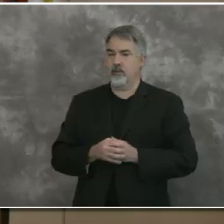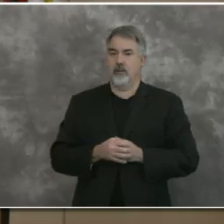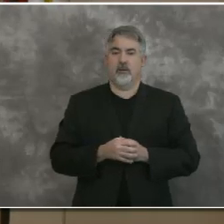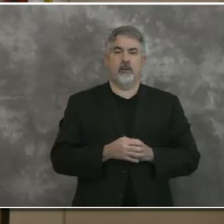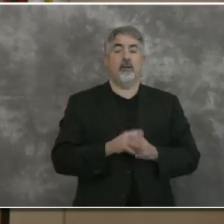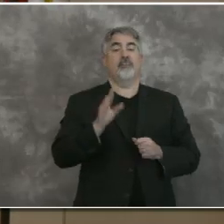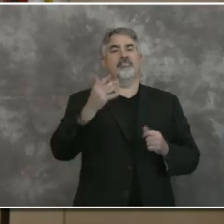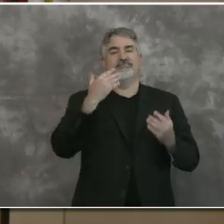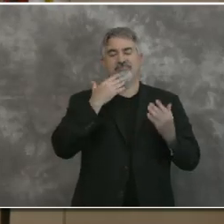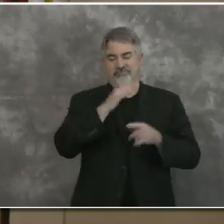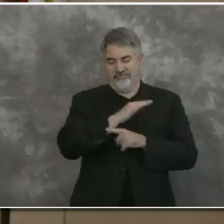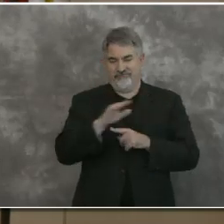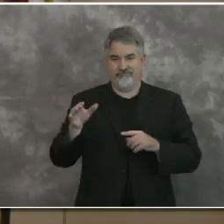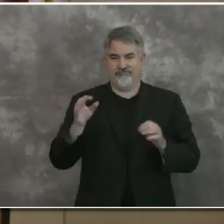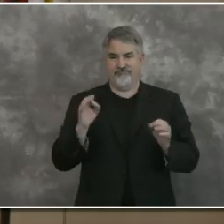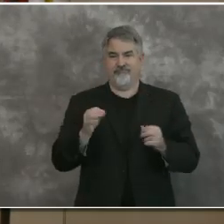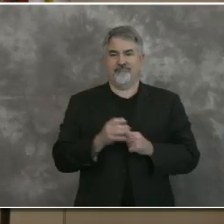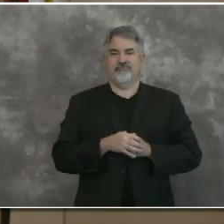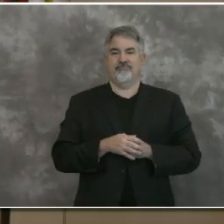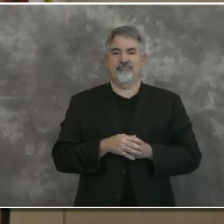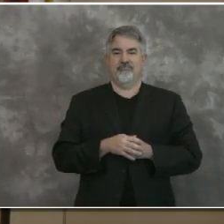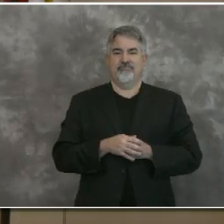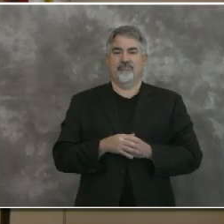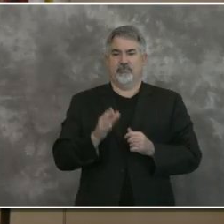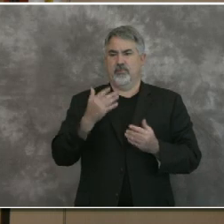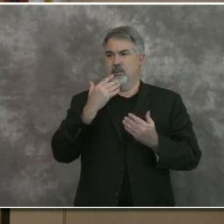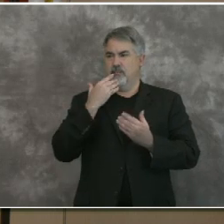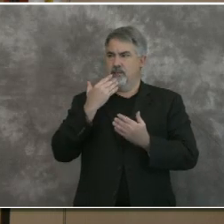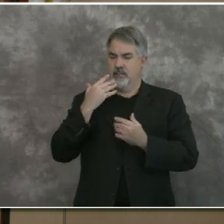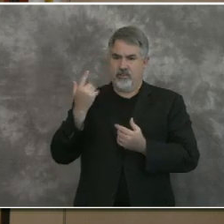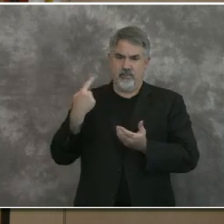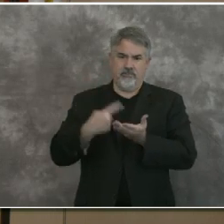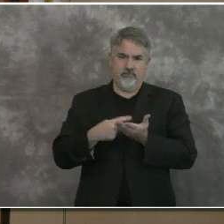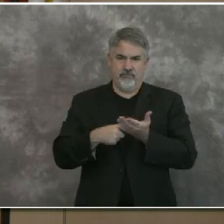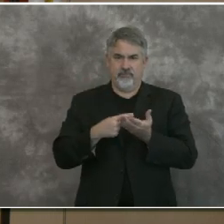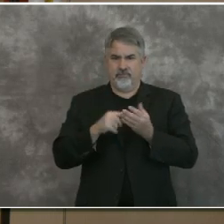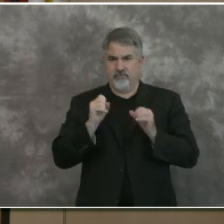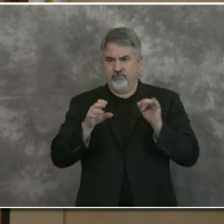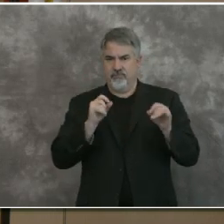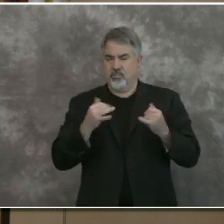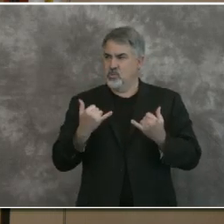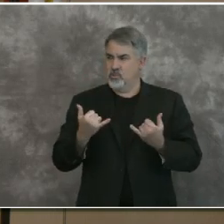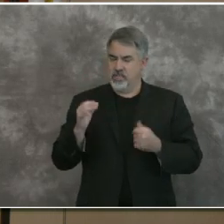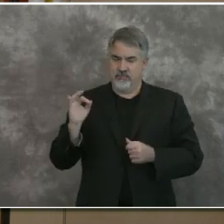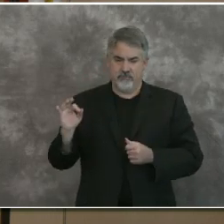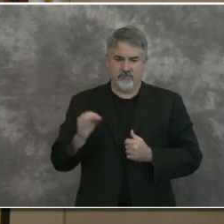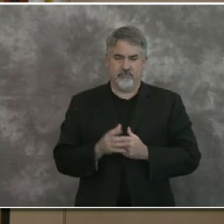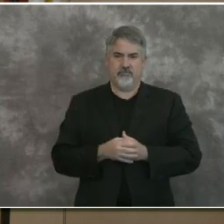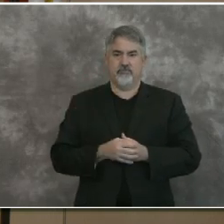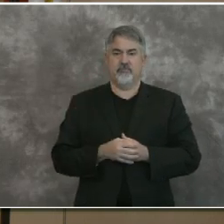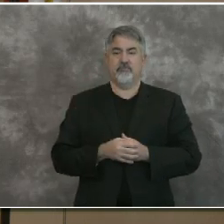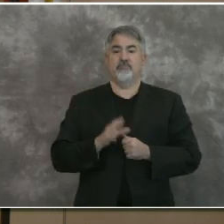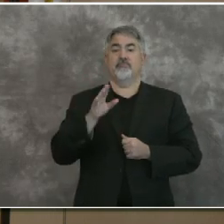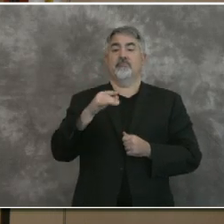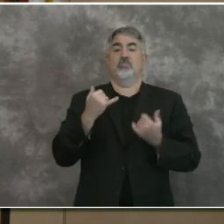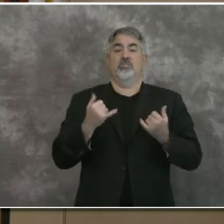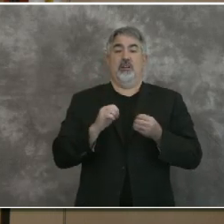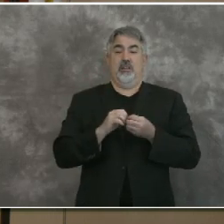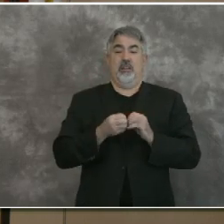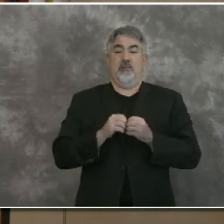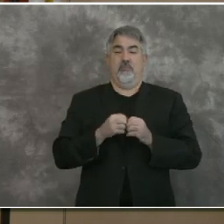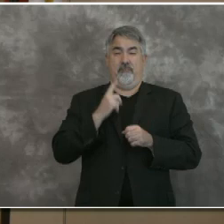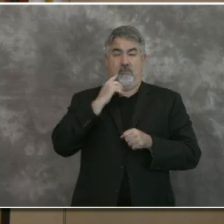Thank you, Supervisor Fletcher, and thank you to everyone who's attending today's media briefing. Today's statistics for